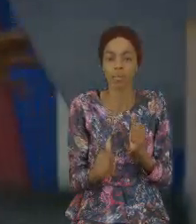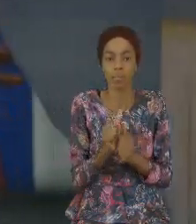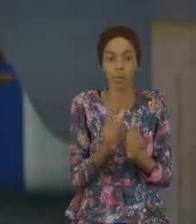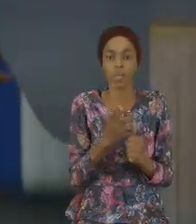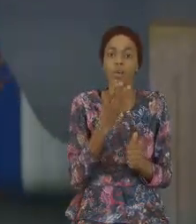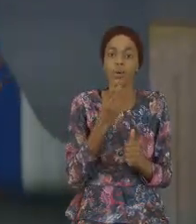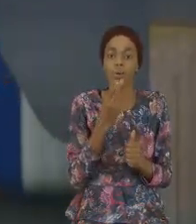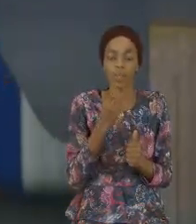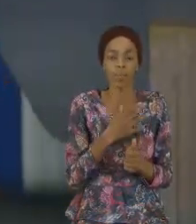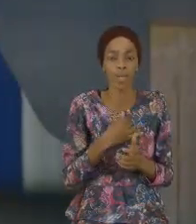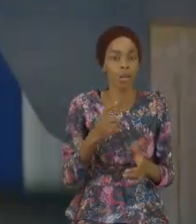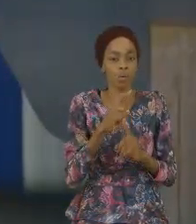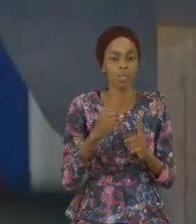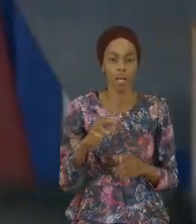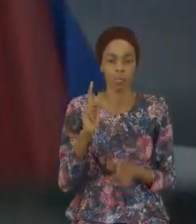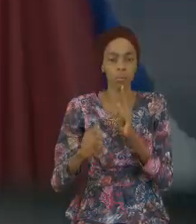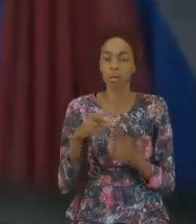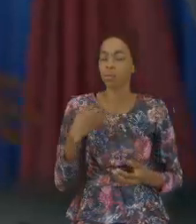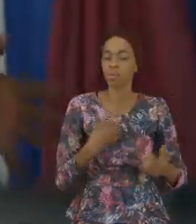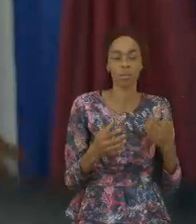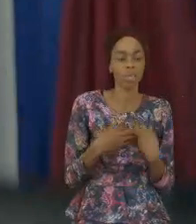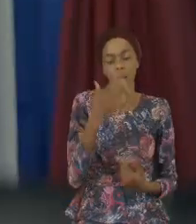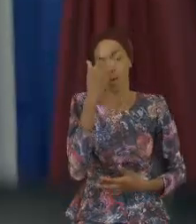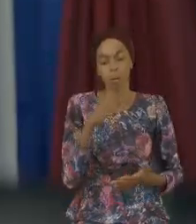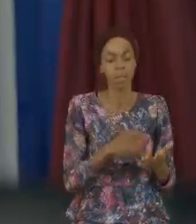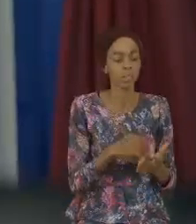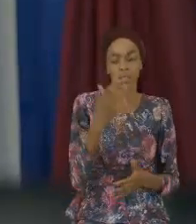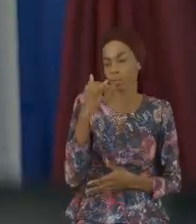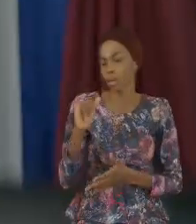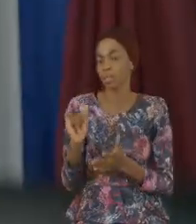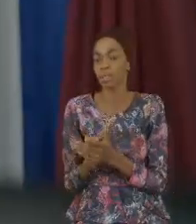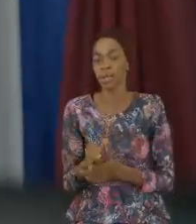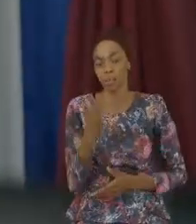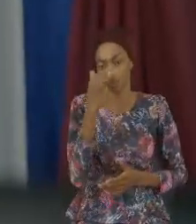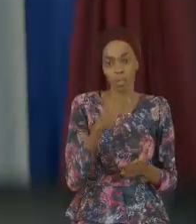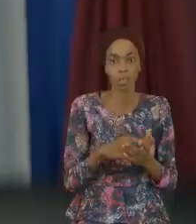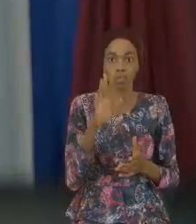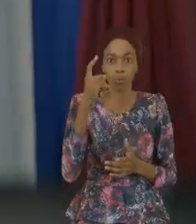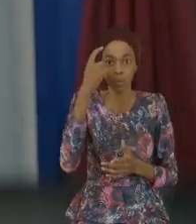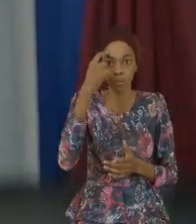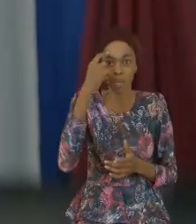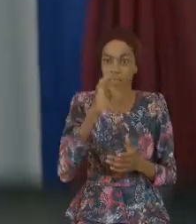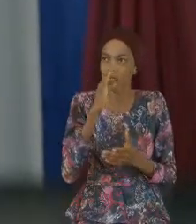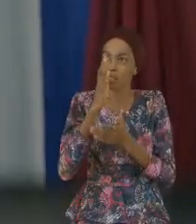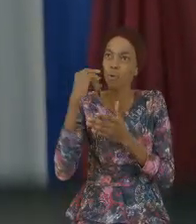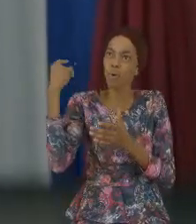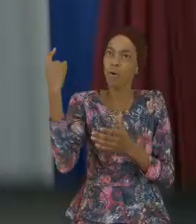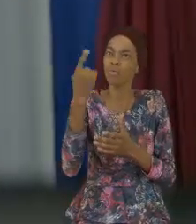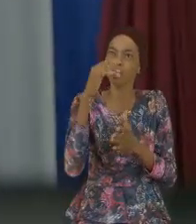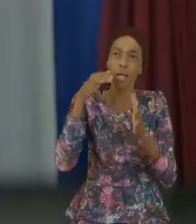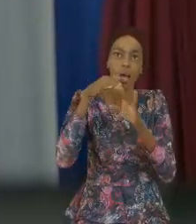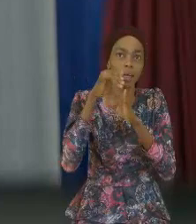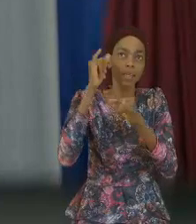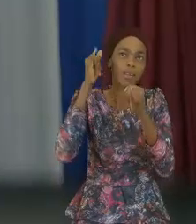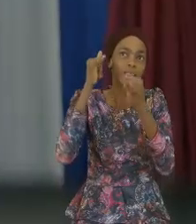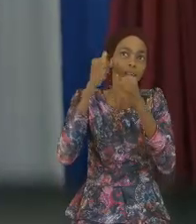the people are murmuring around you, why this, and why that, your mind is always at that end,